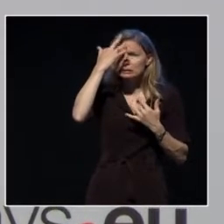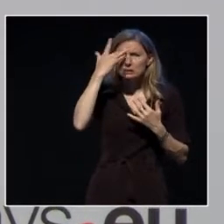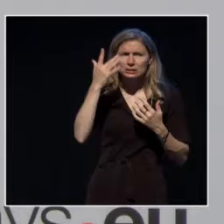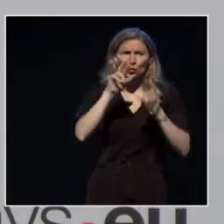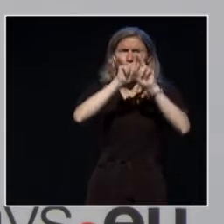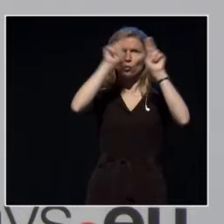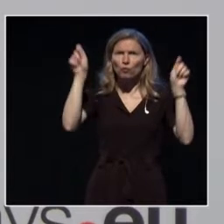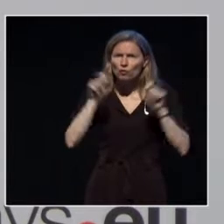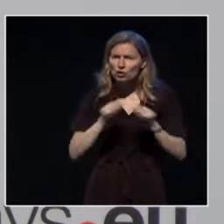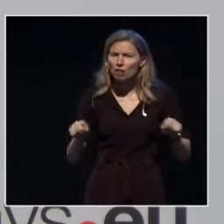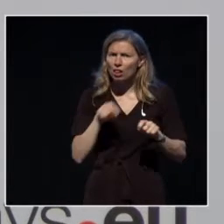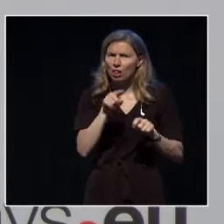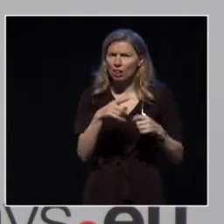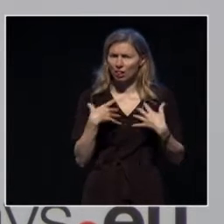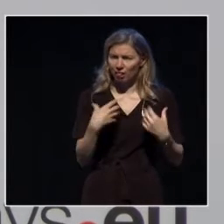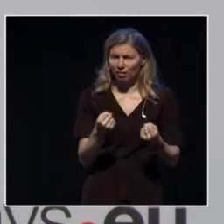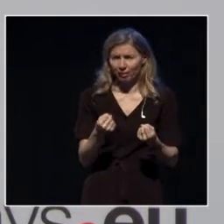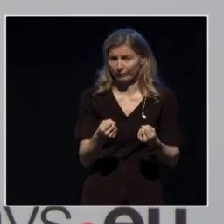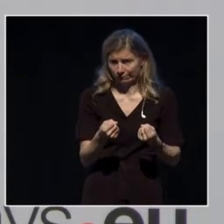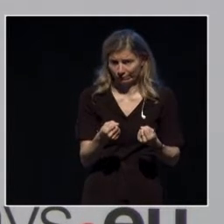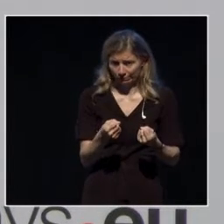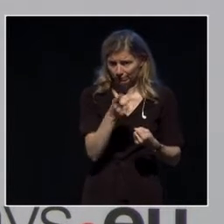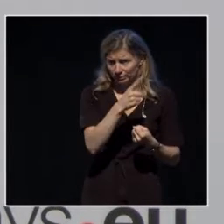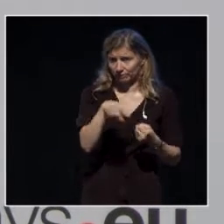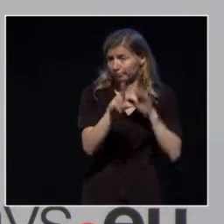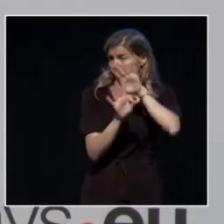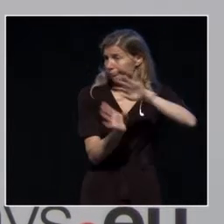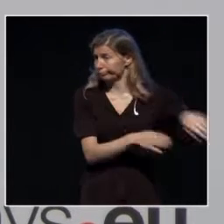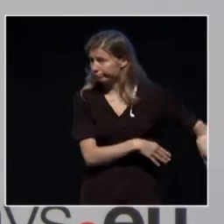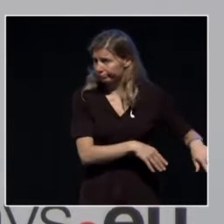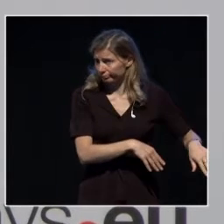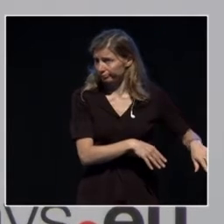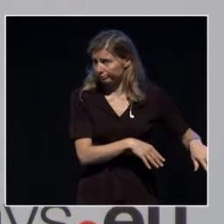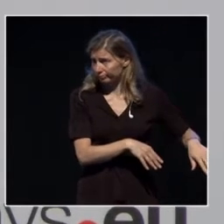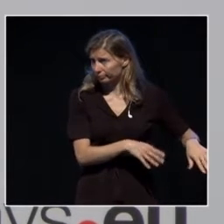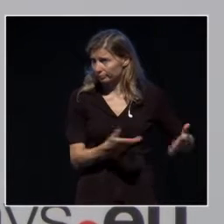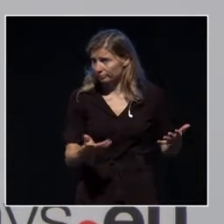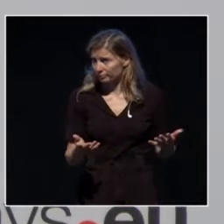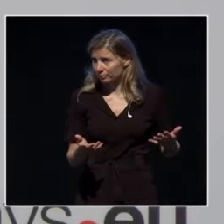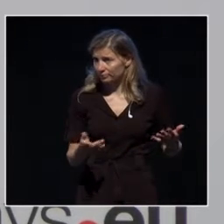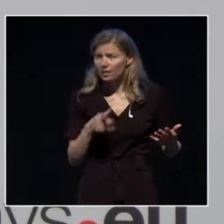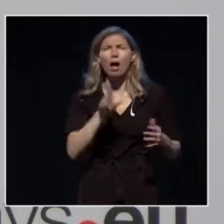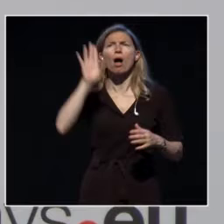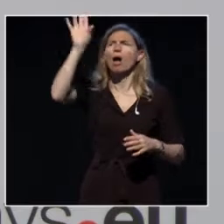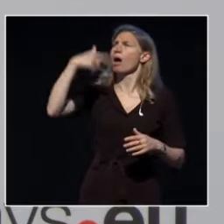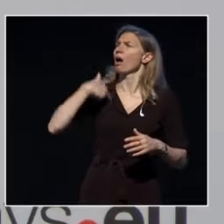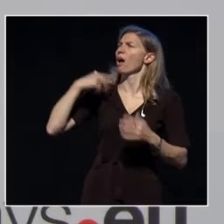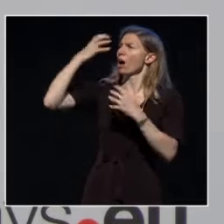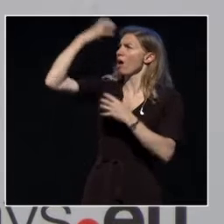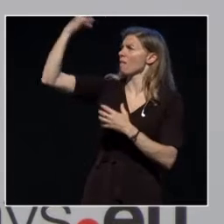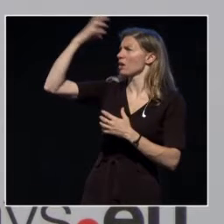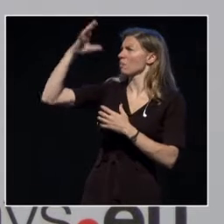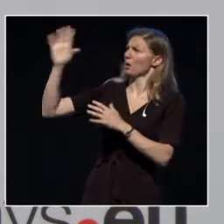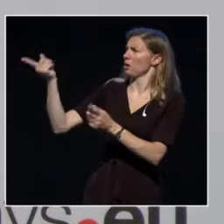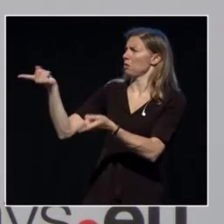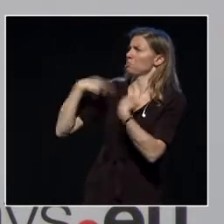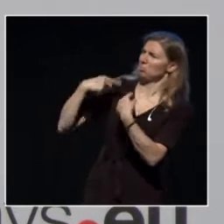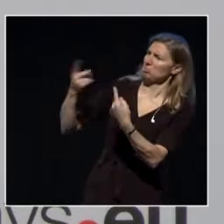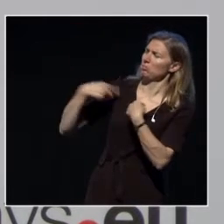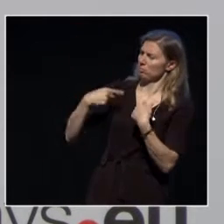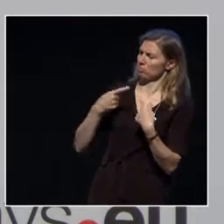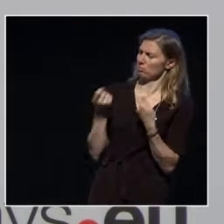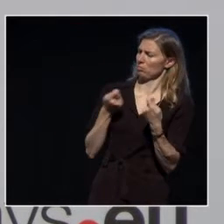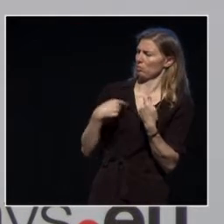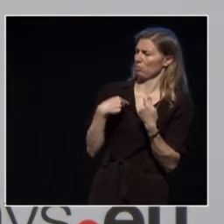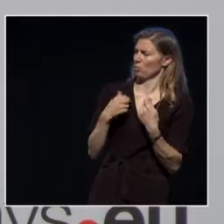of services, in my view, is misplaced and is often America-based. And